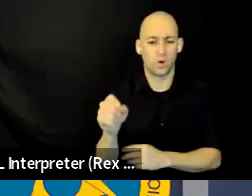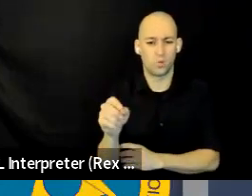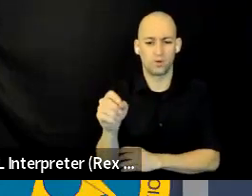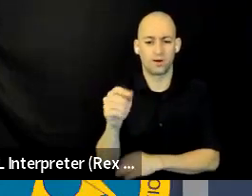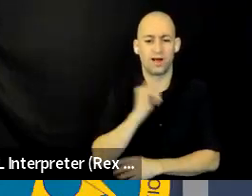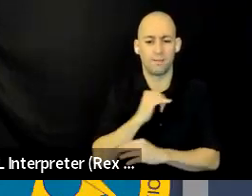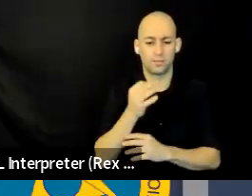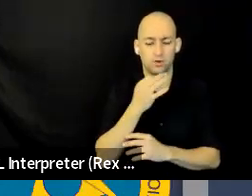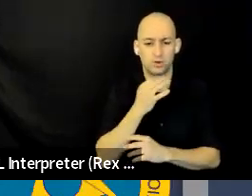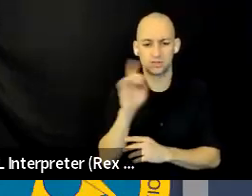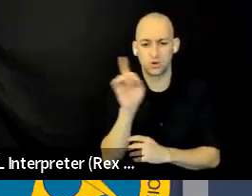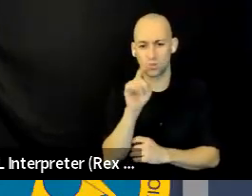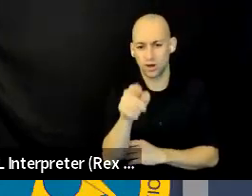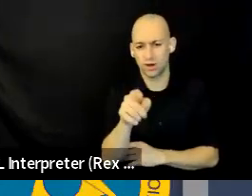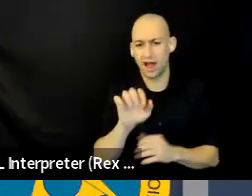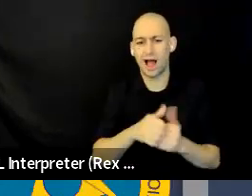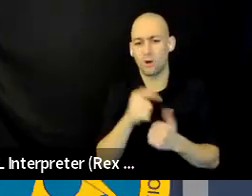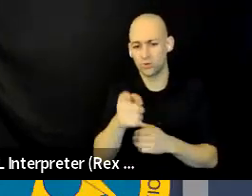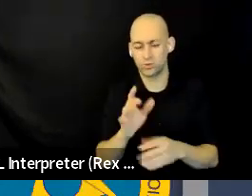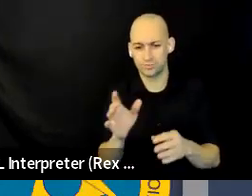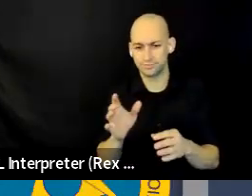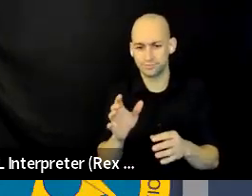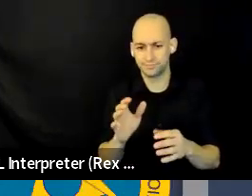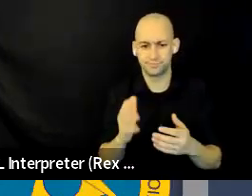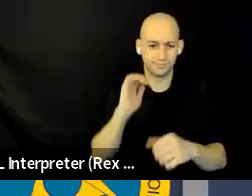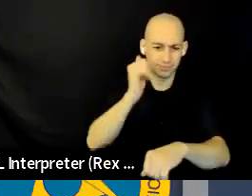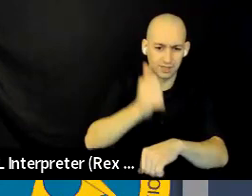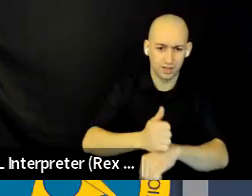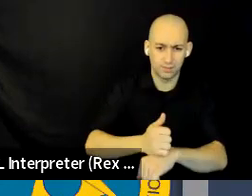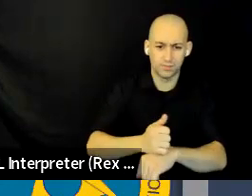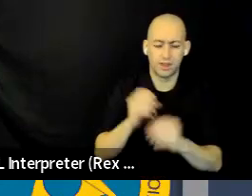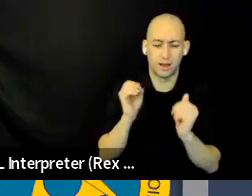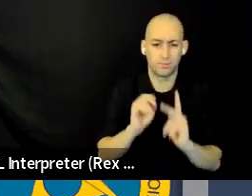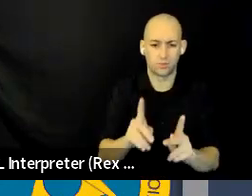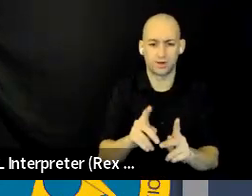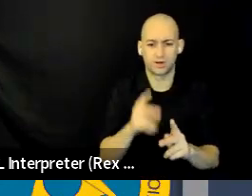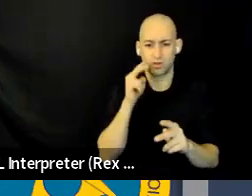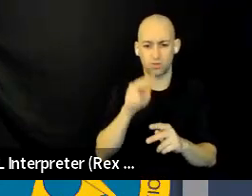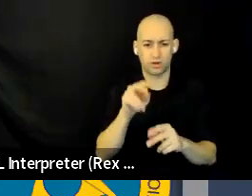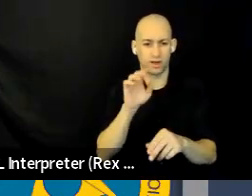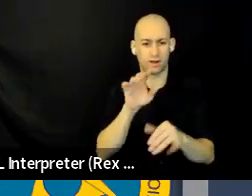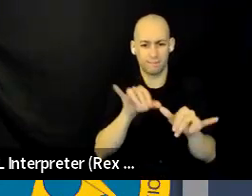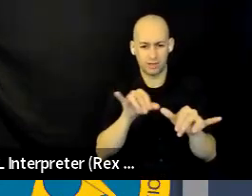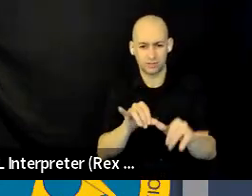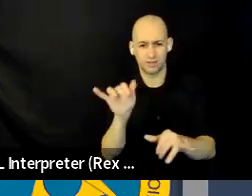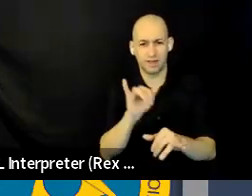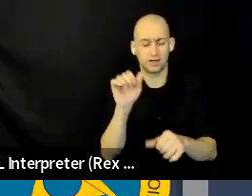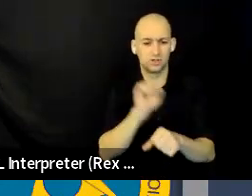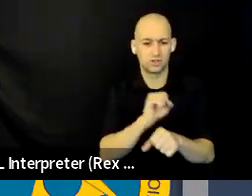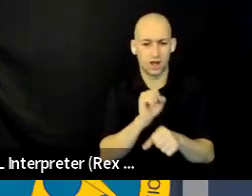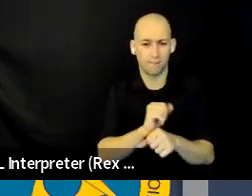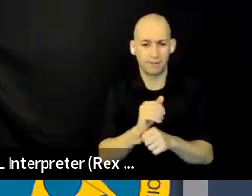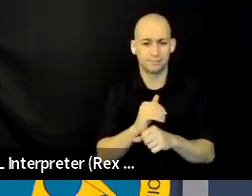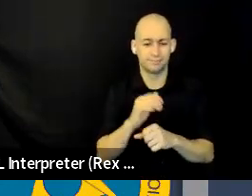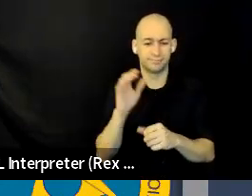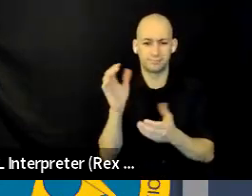you're going to incorporate the opportunity to look at metrics like job attainment and access,